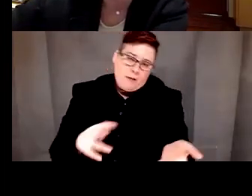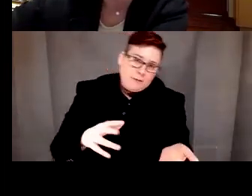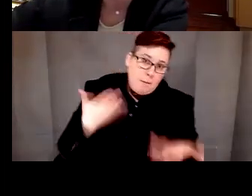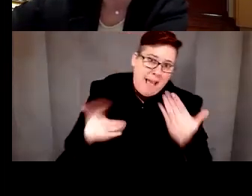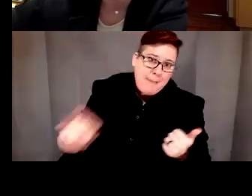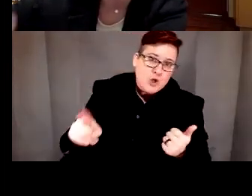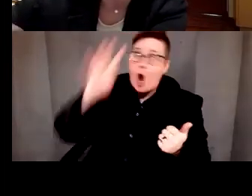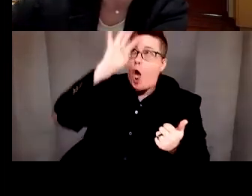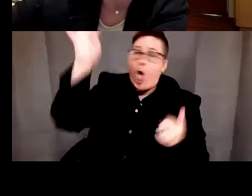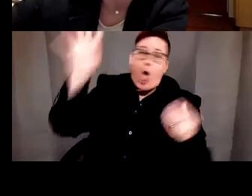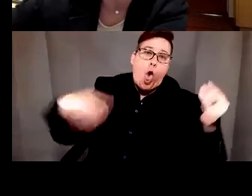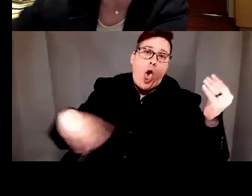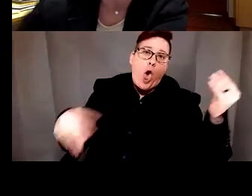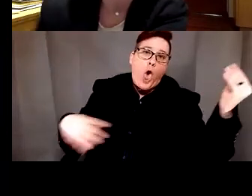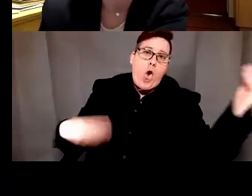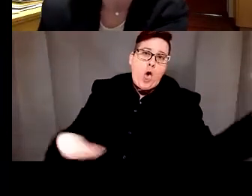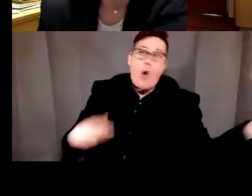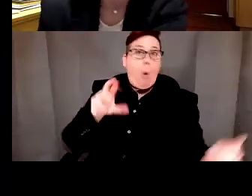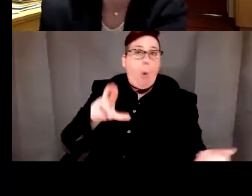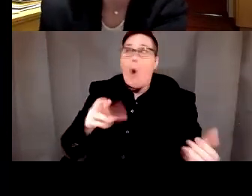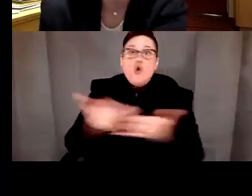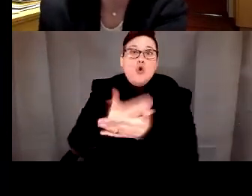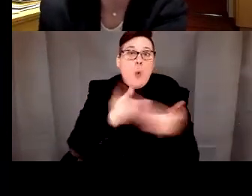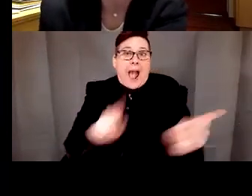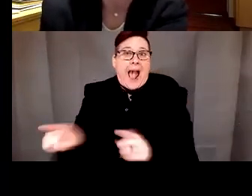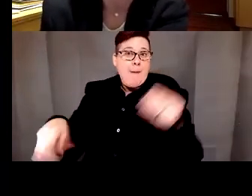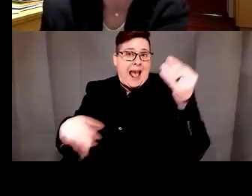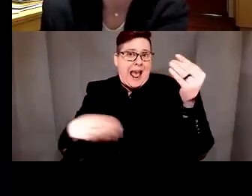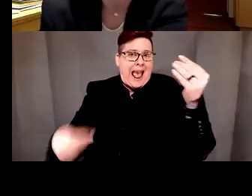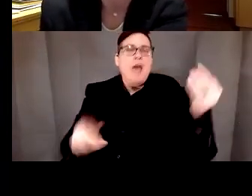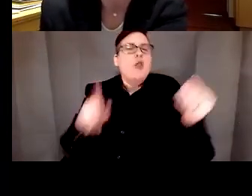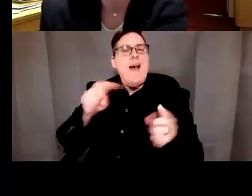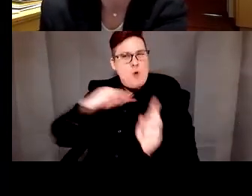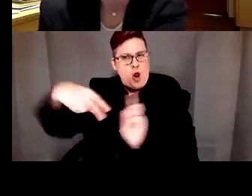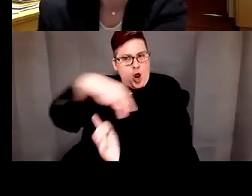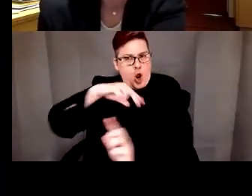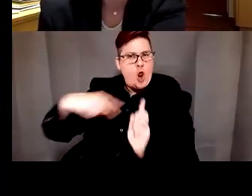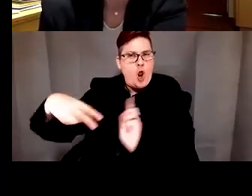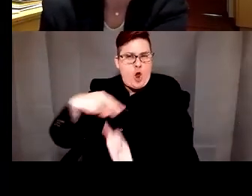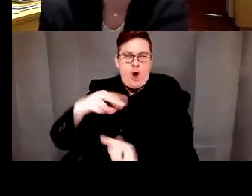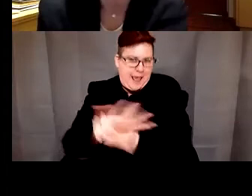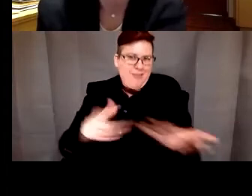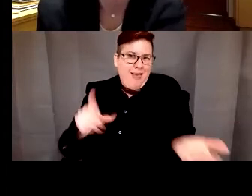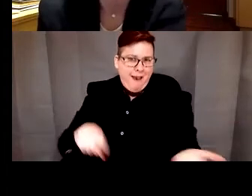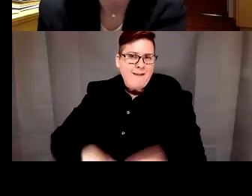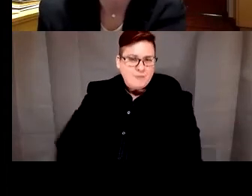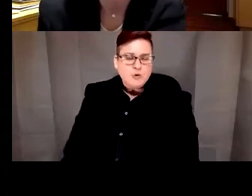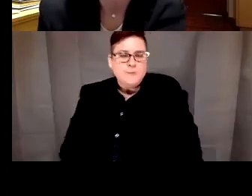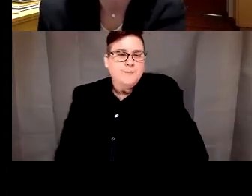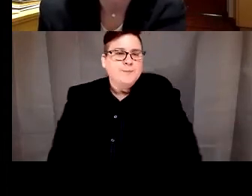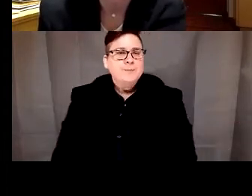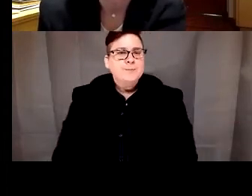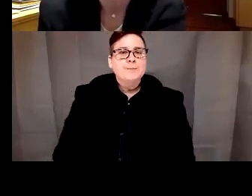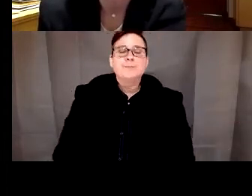adding details, as she's reporting it. And so you have to look at all the facts of the case. And then a lot of these